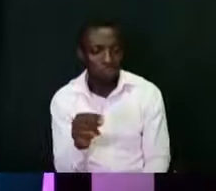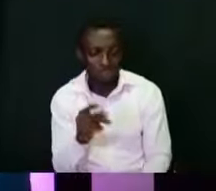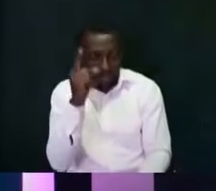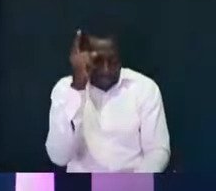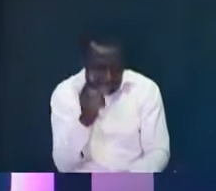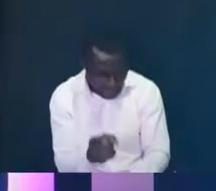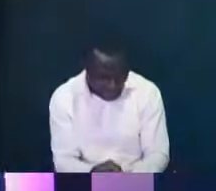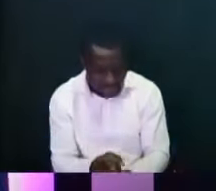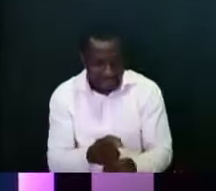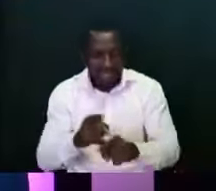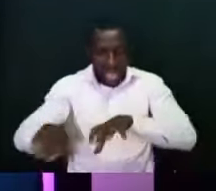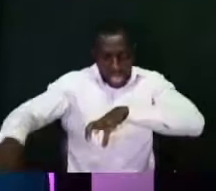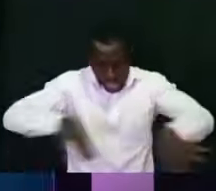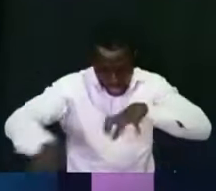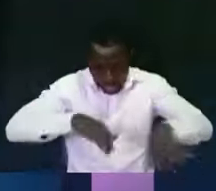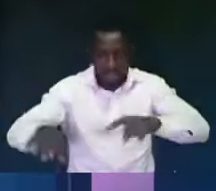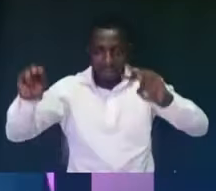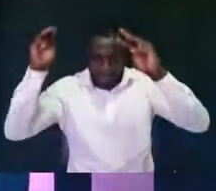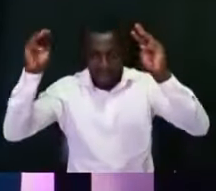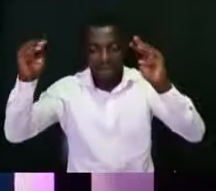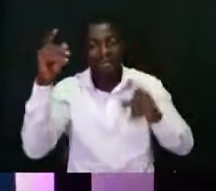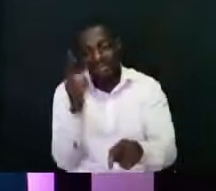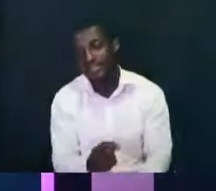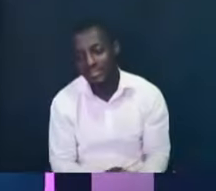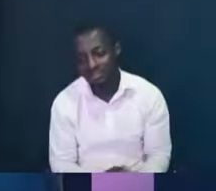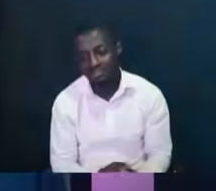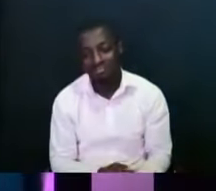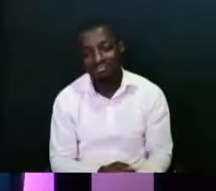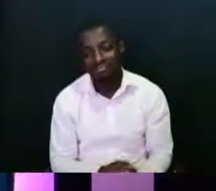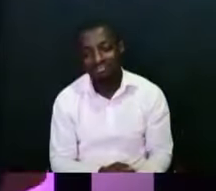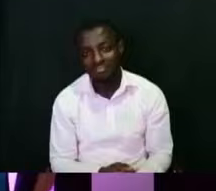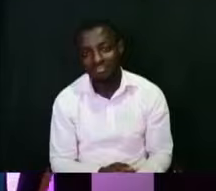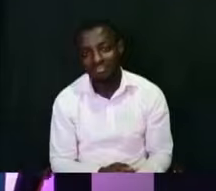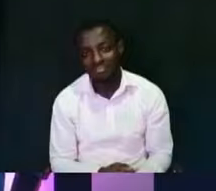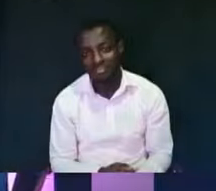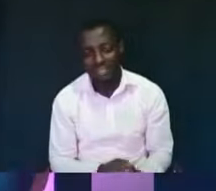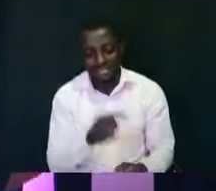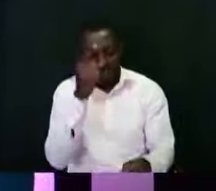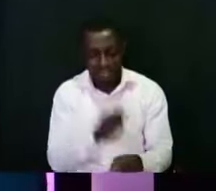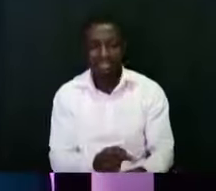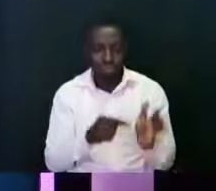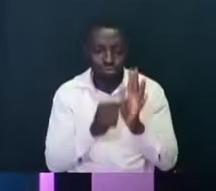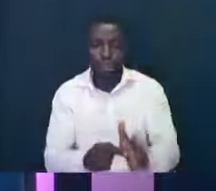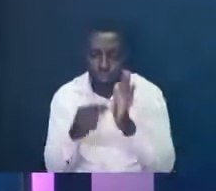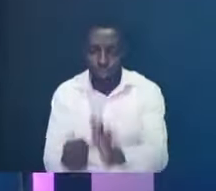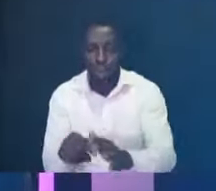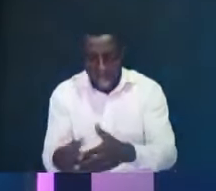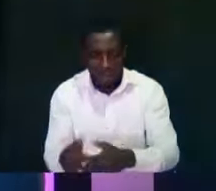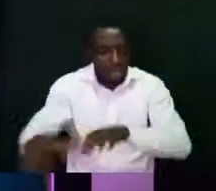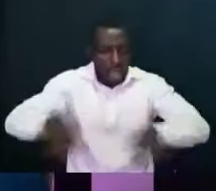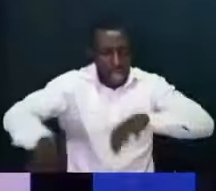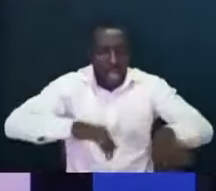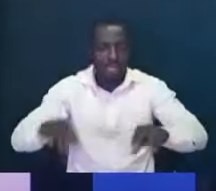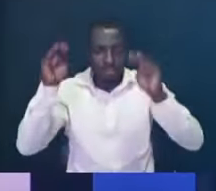He didn't need a lectern. When here a not a pulpit. When here a senke bia. But he demonstrated it by action. And so